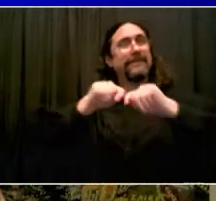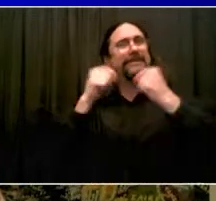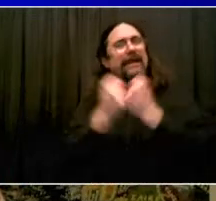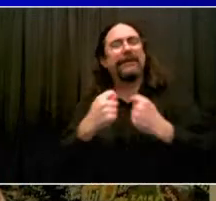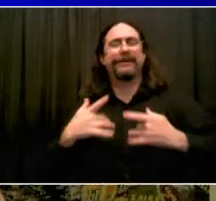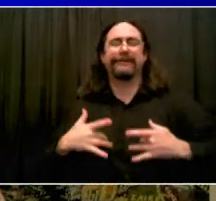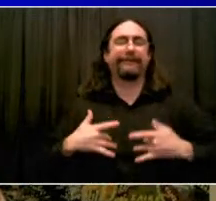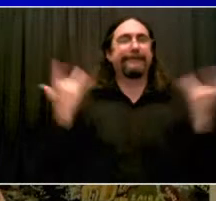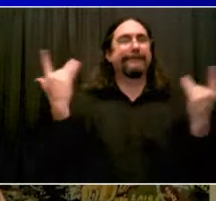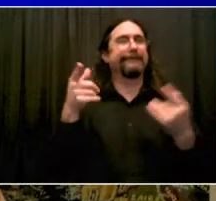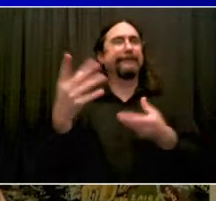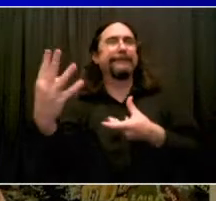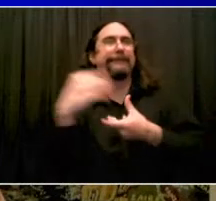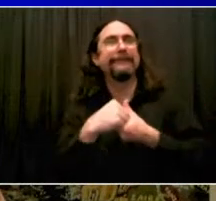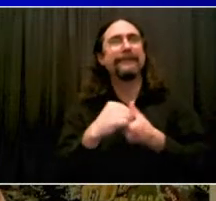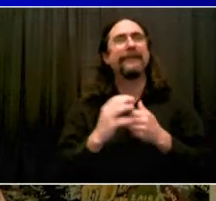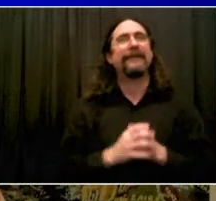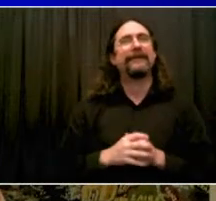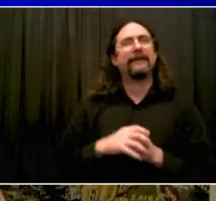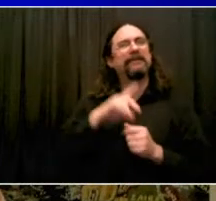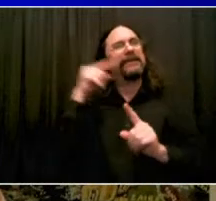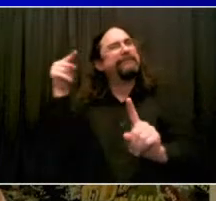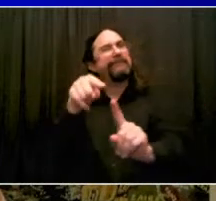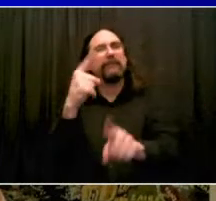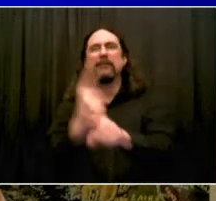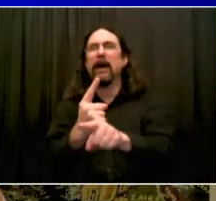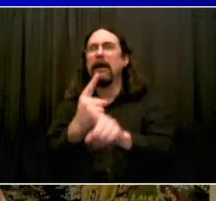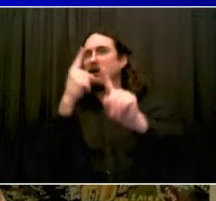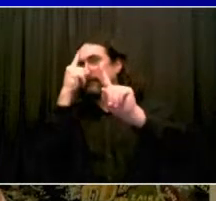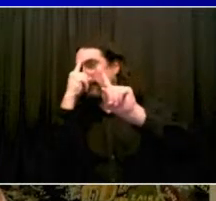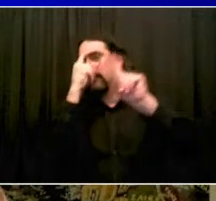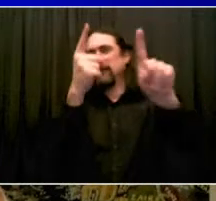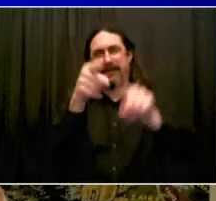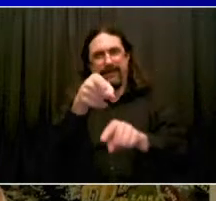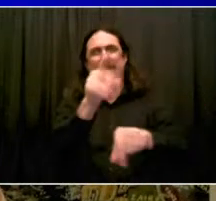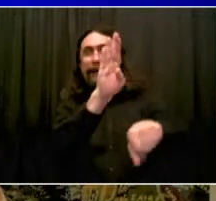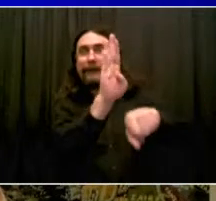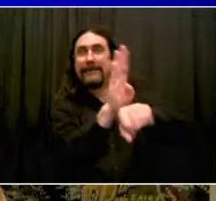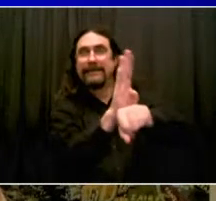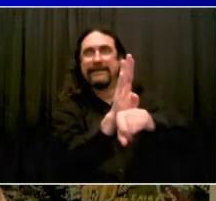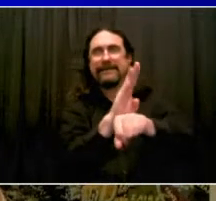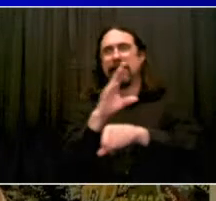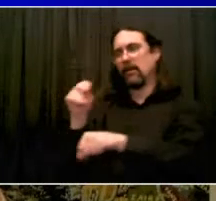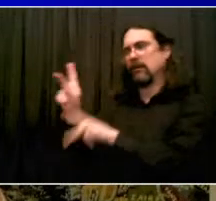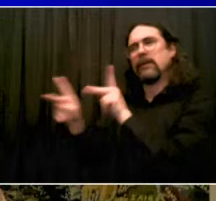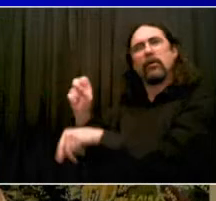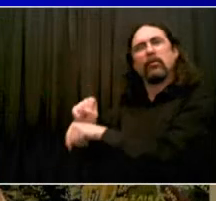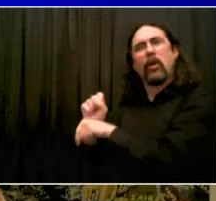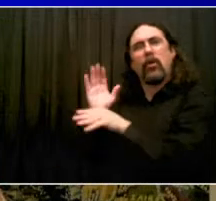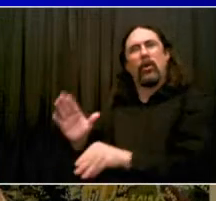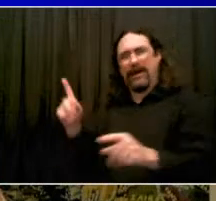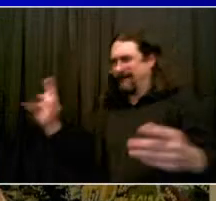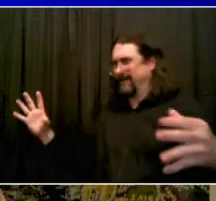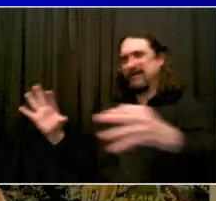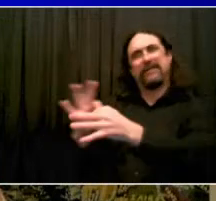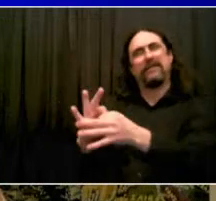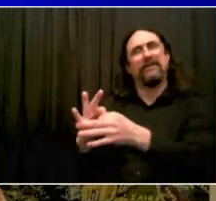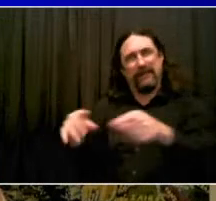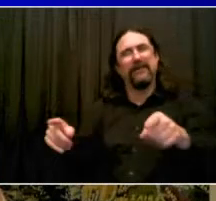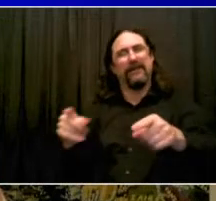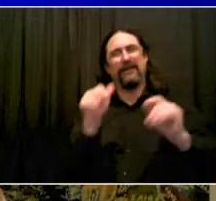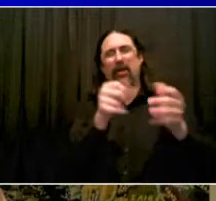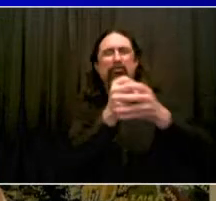now, that's a great initiative that we'll work on together. We believe there'll be at least 400,000 jobs coming